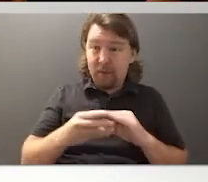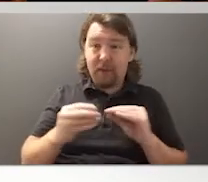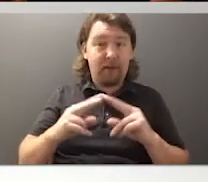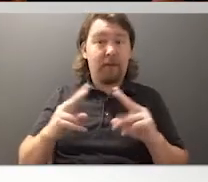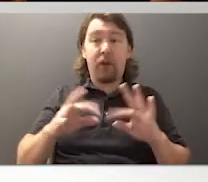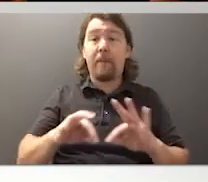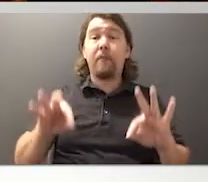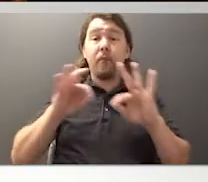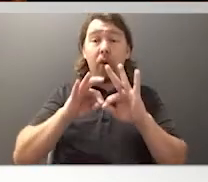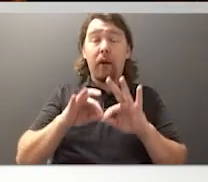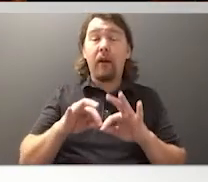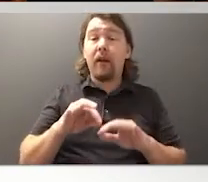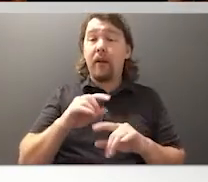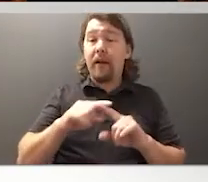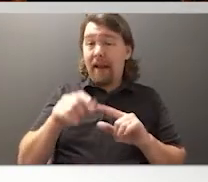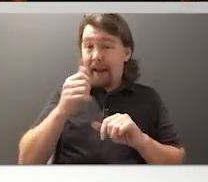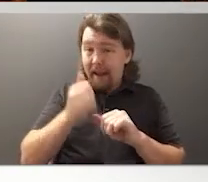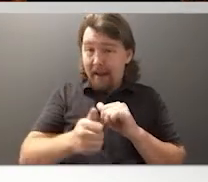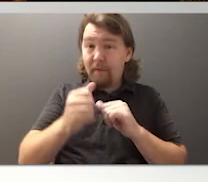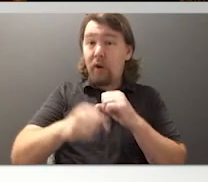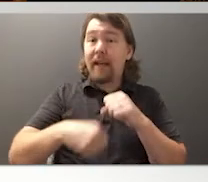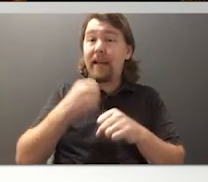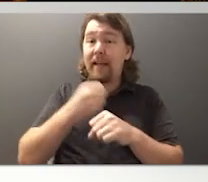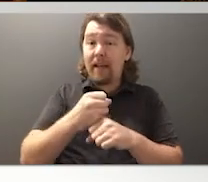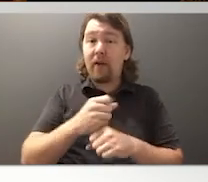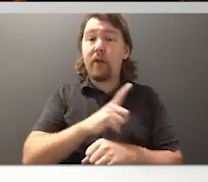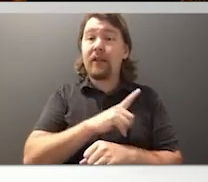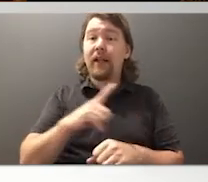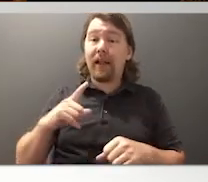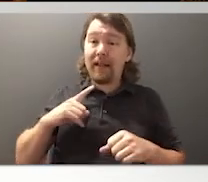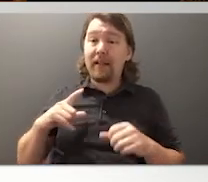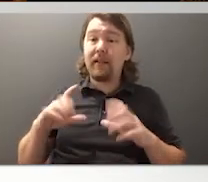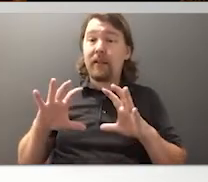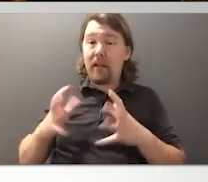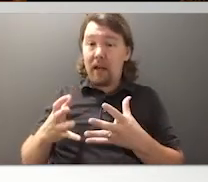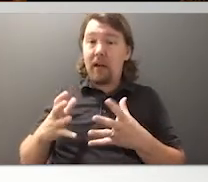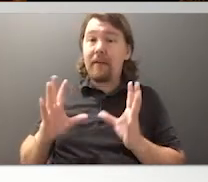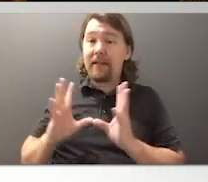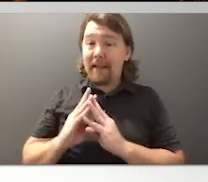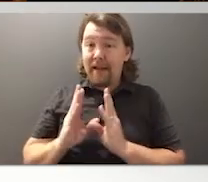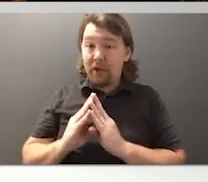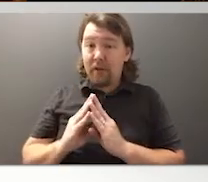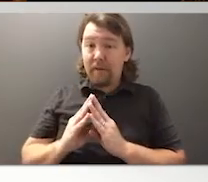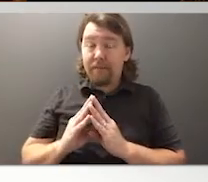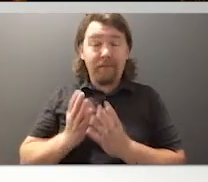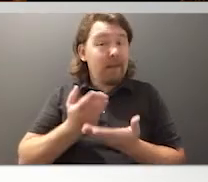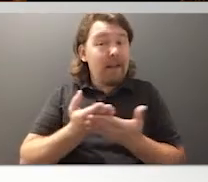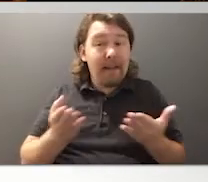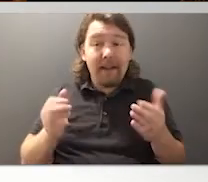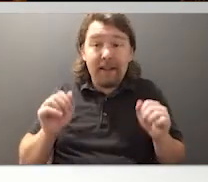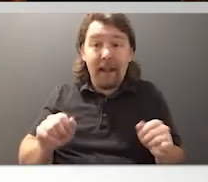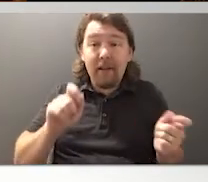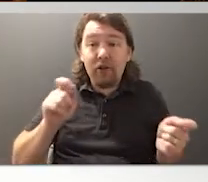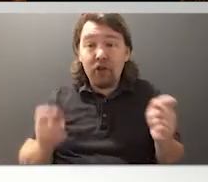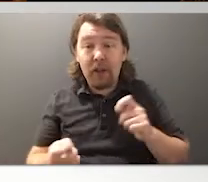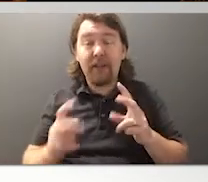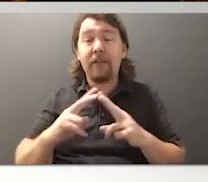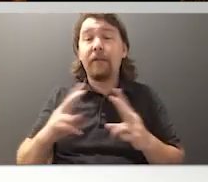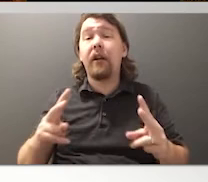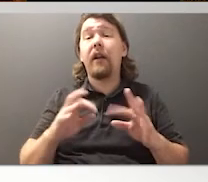we do share all of our stories. It's very important to us. Every single year that there's a legislative